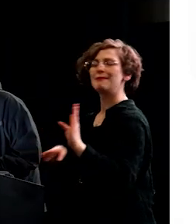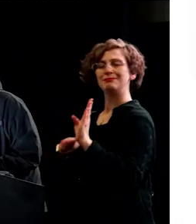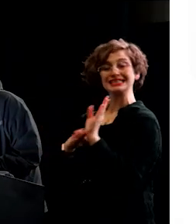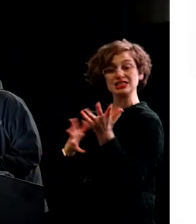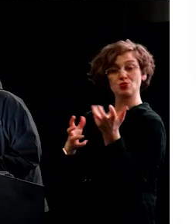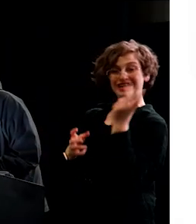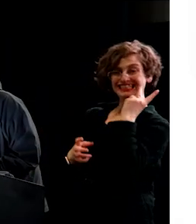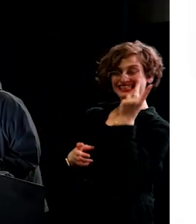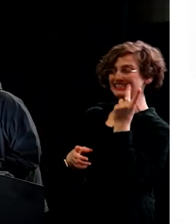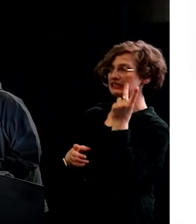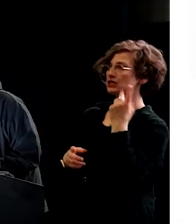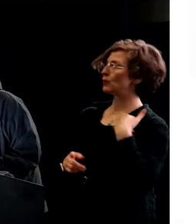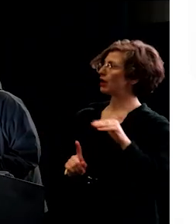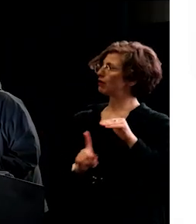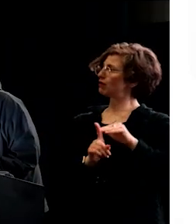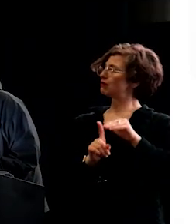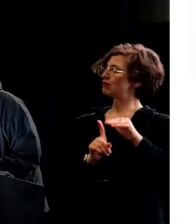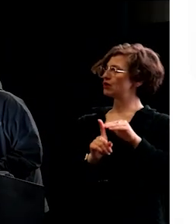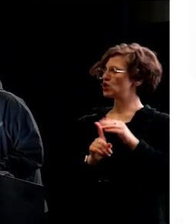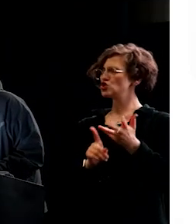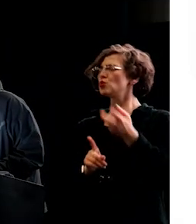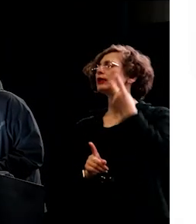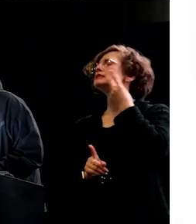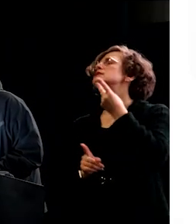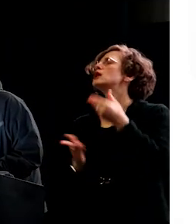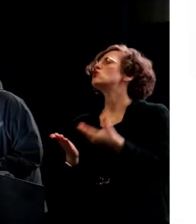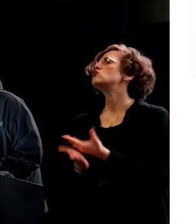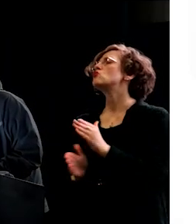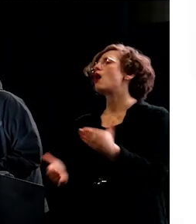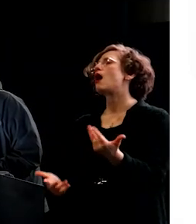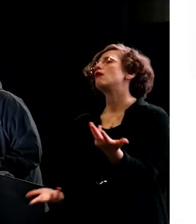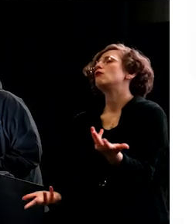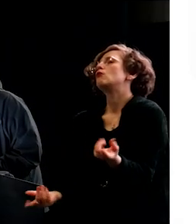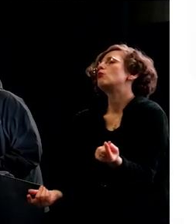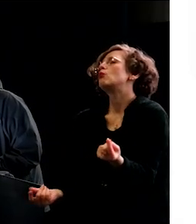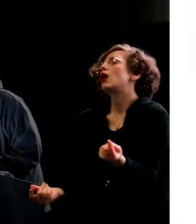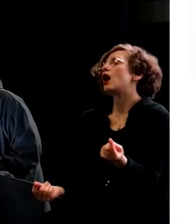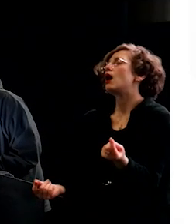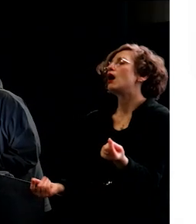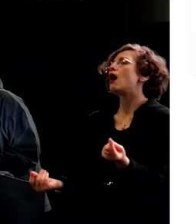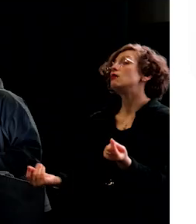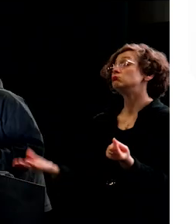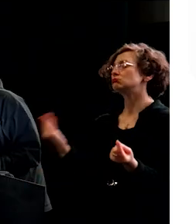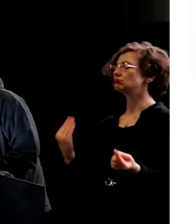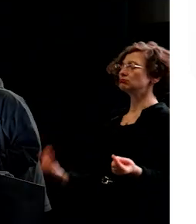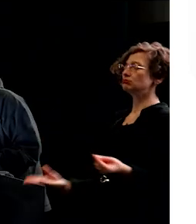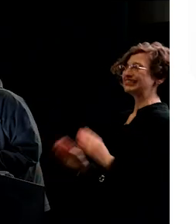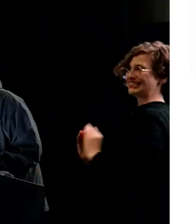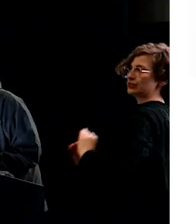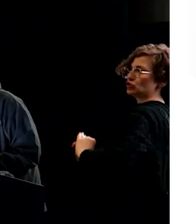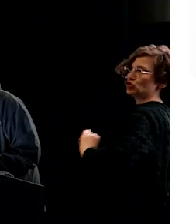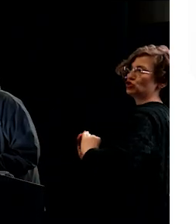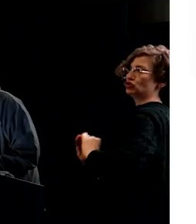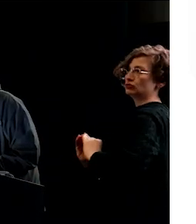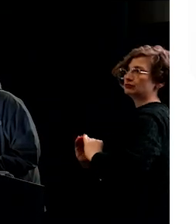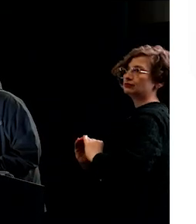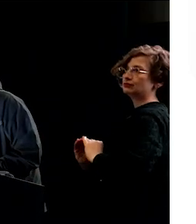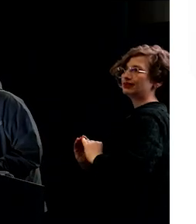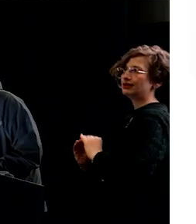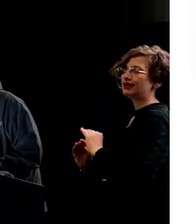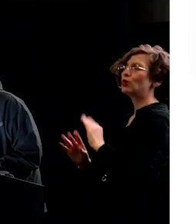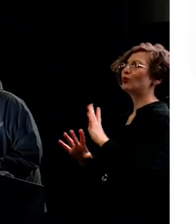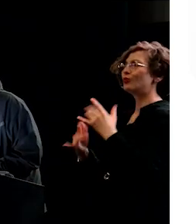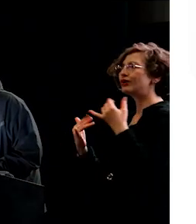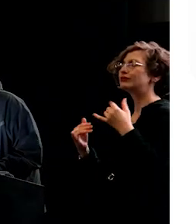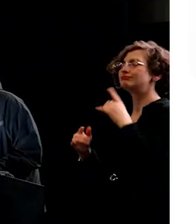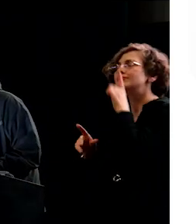industry leaders what they need in a new hire, making sure that we are directly integrating that in our